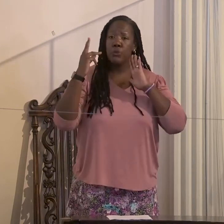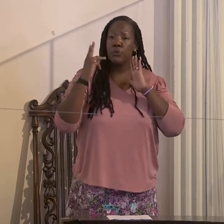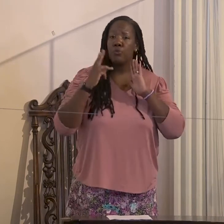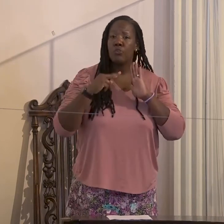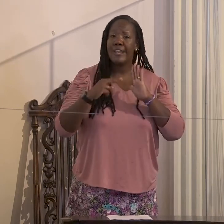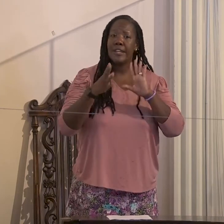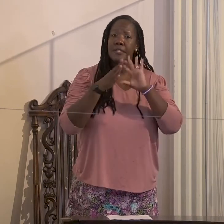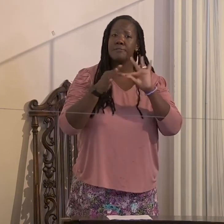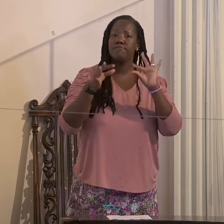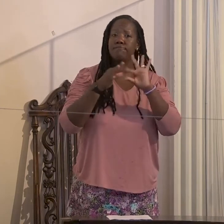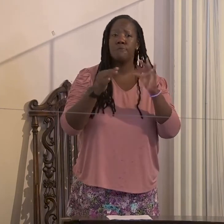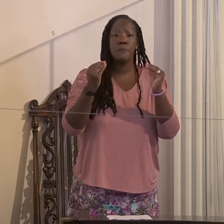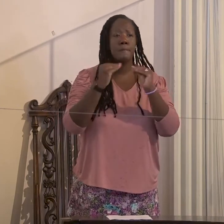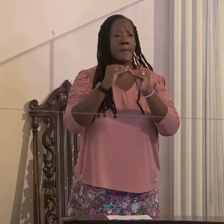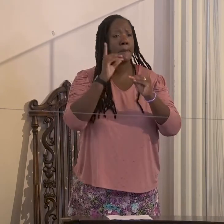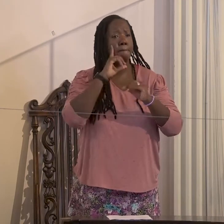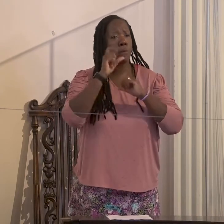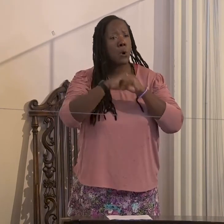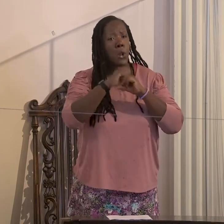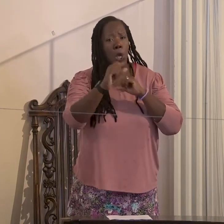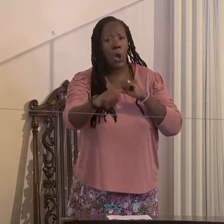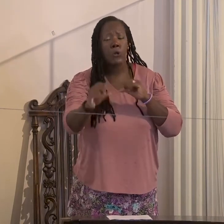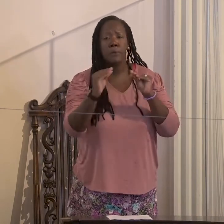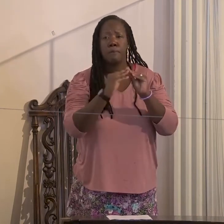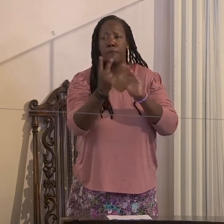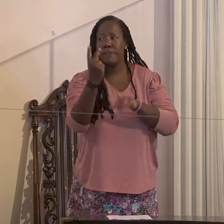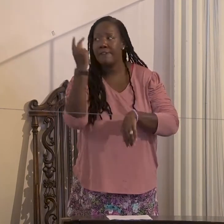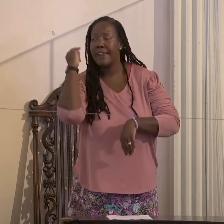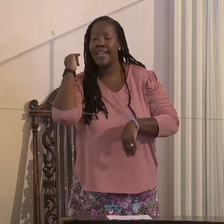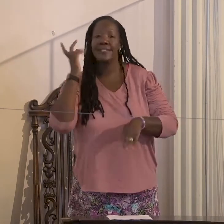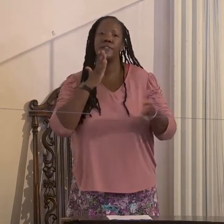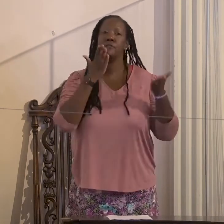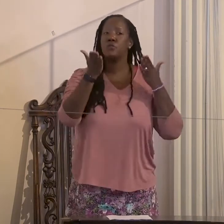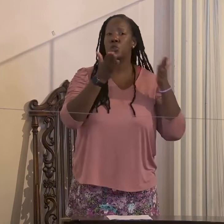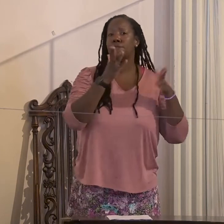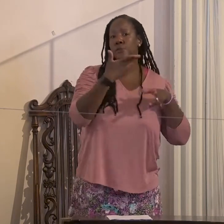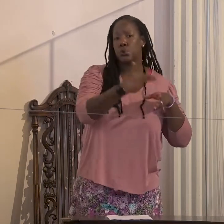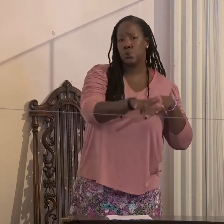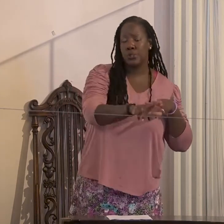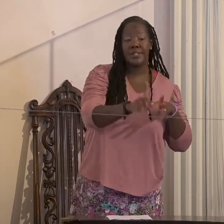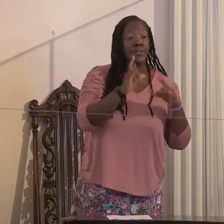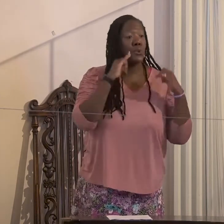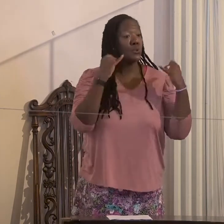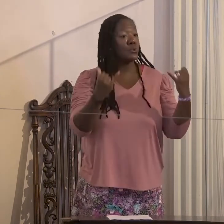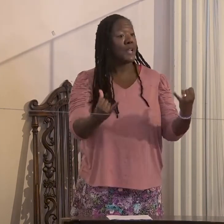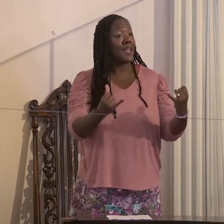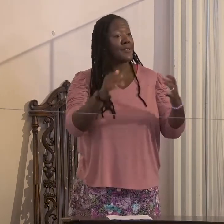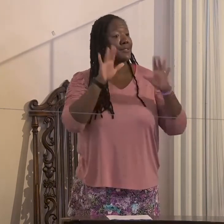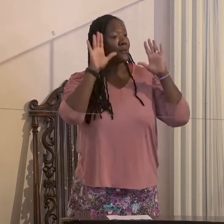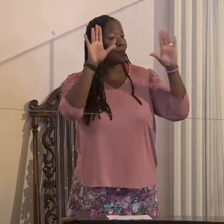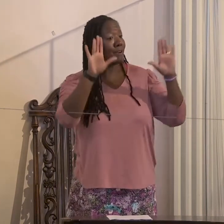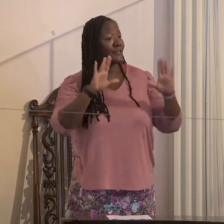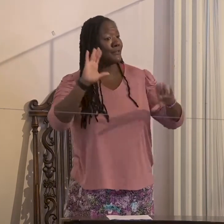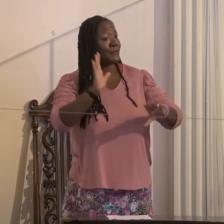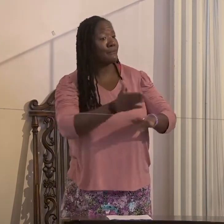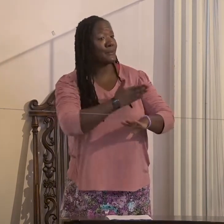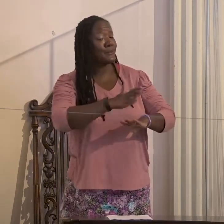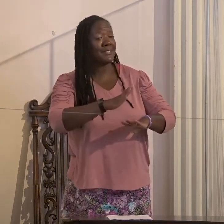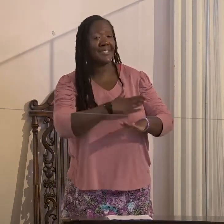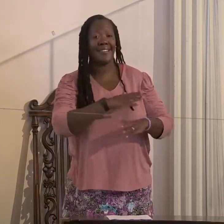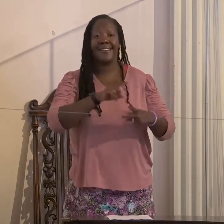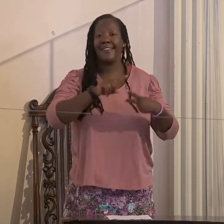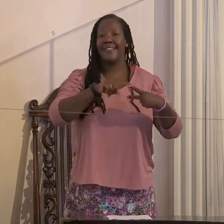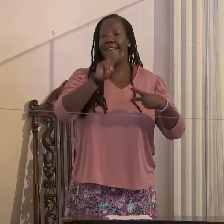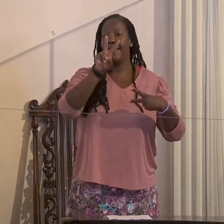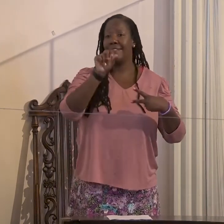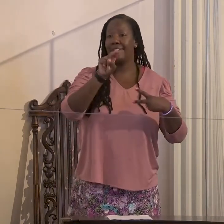reflective, the sermon shorter. Today's wonderful musical duo, Vanessa and Alex, will